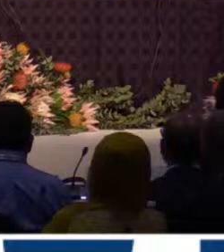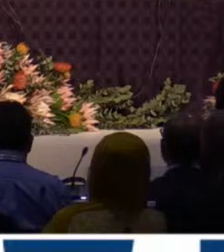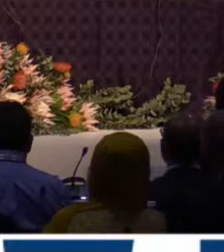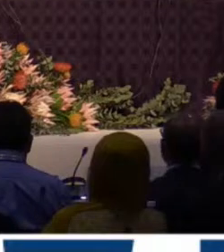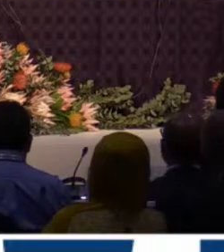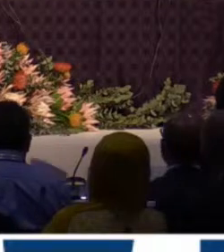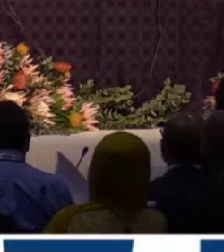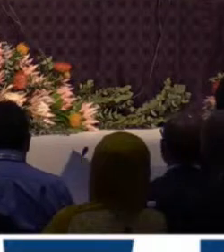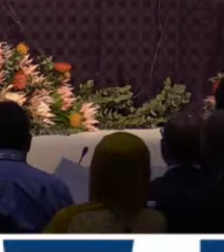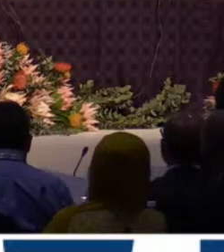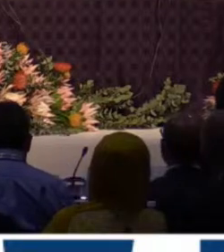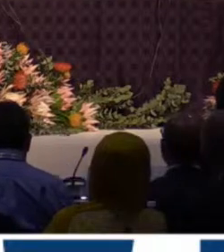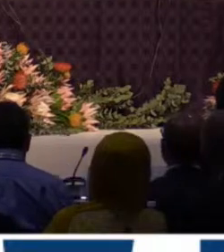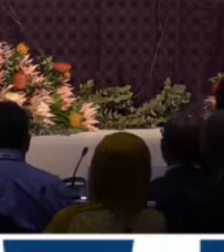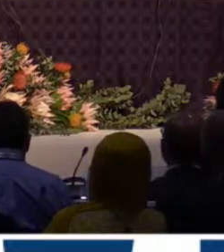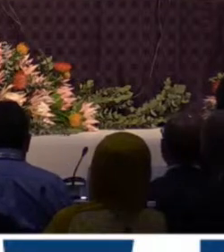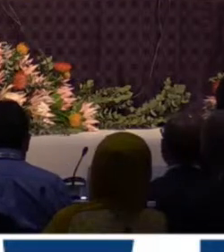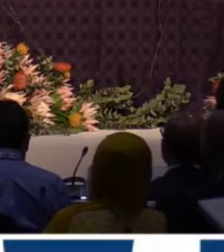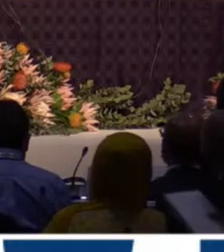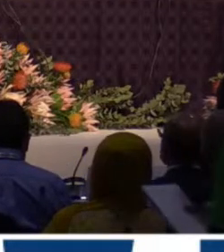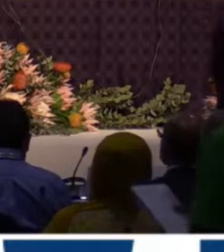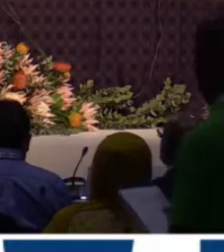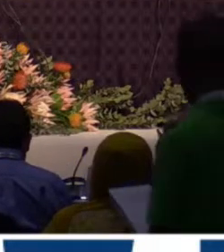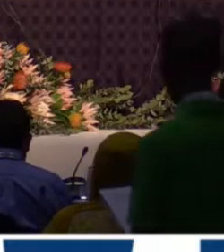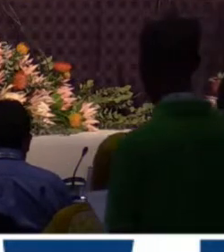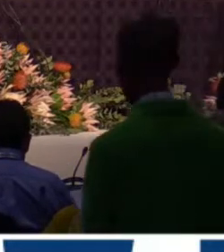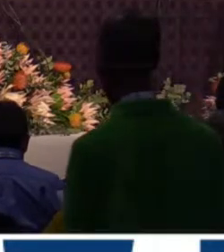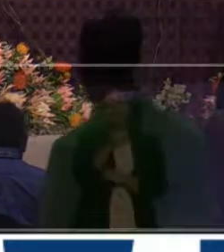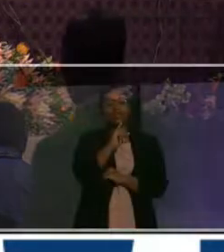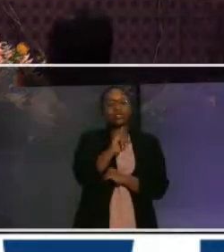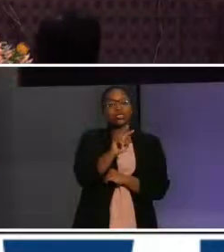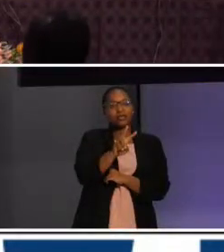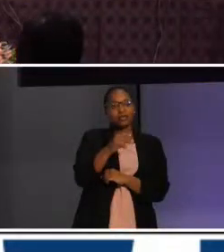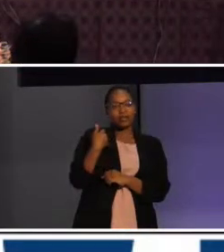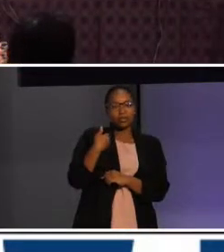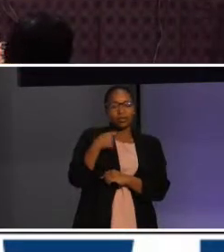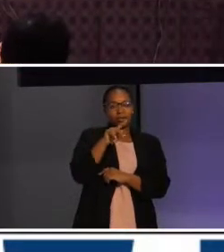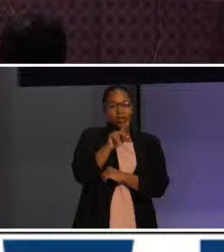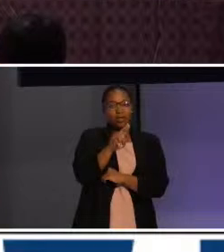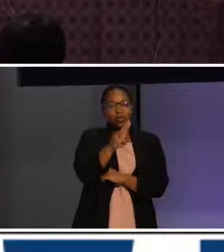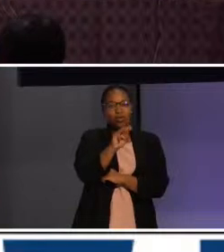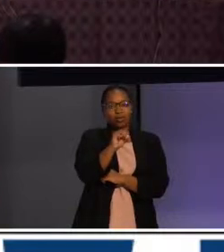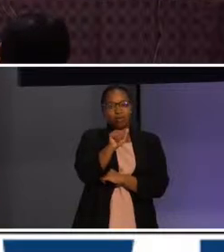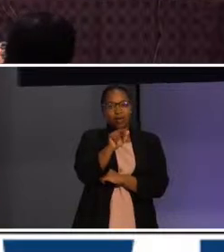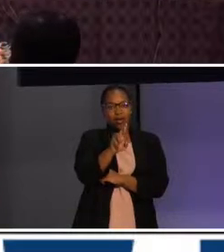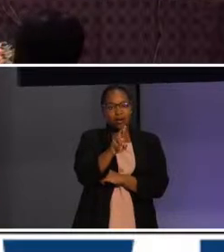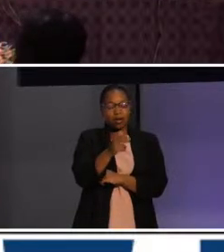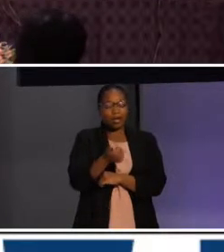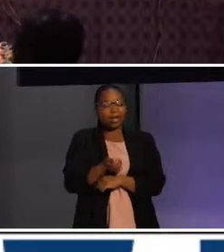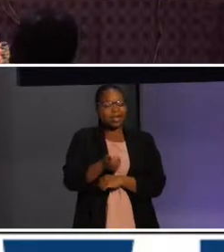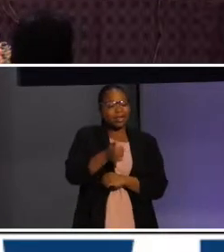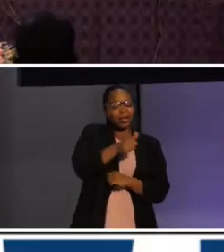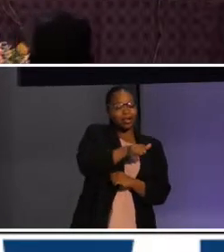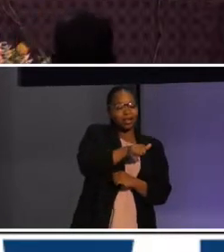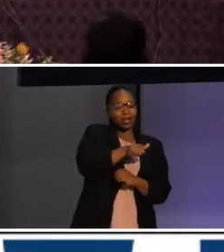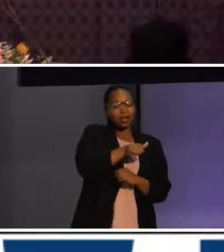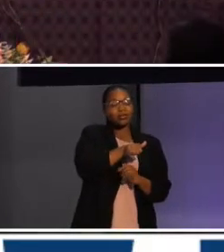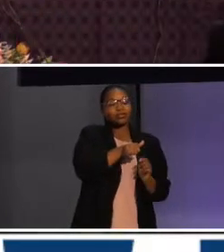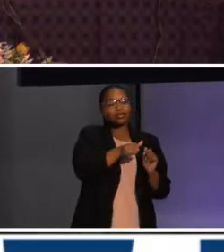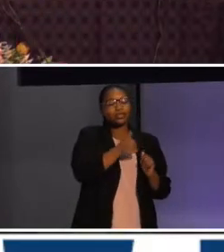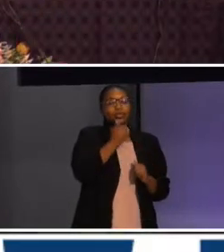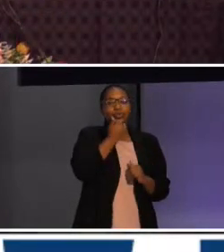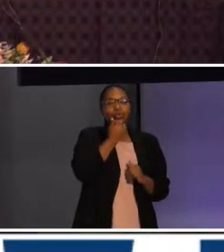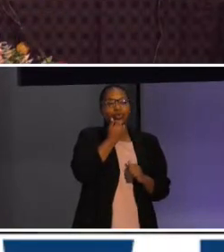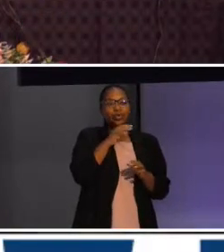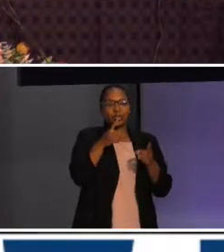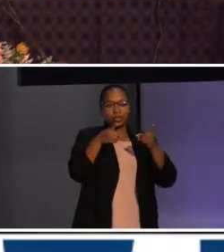Honorable Rajiv Kumar. On his left is the Director General